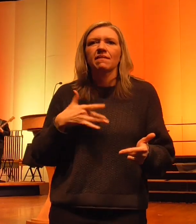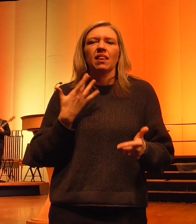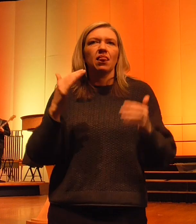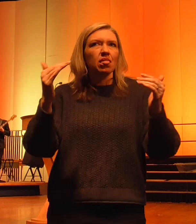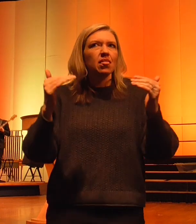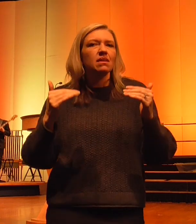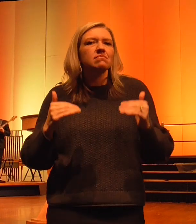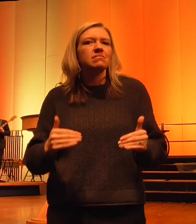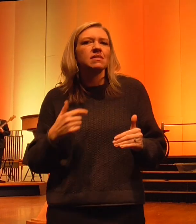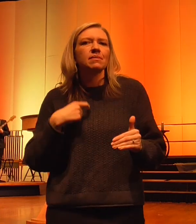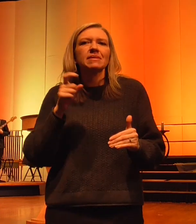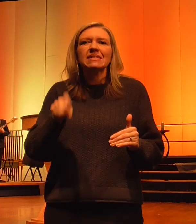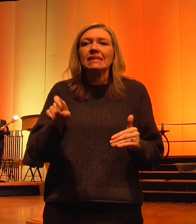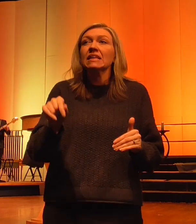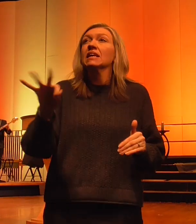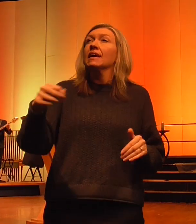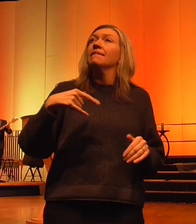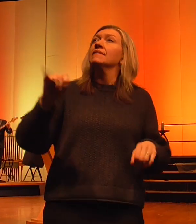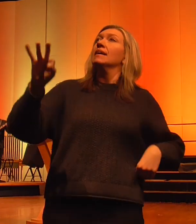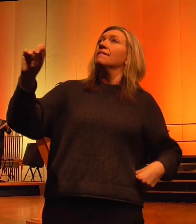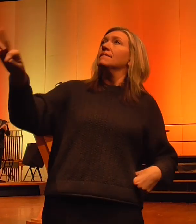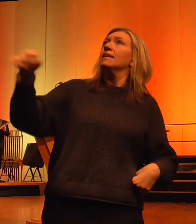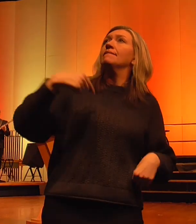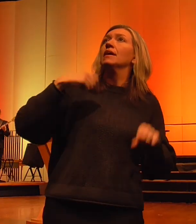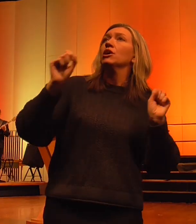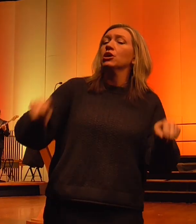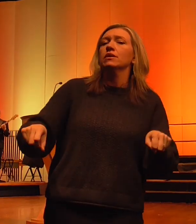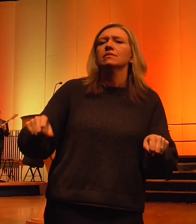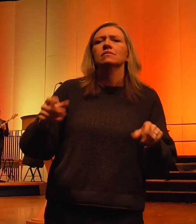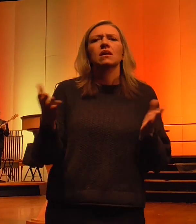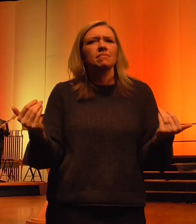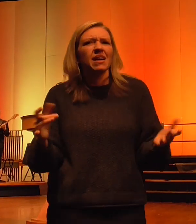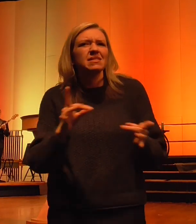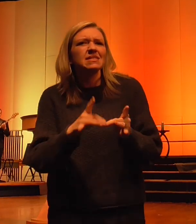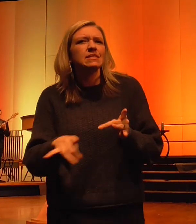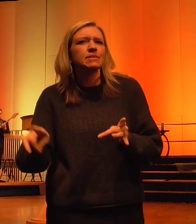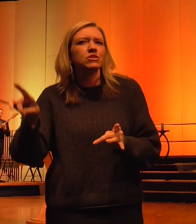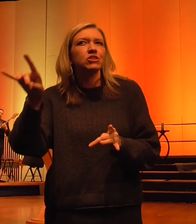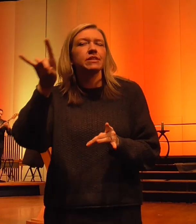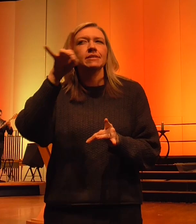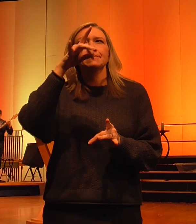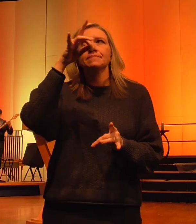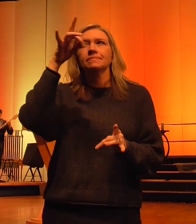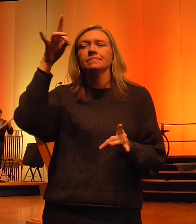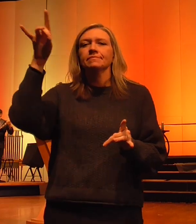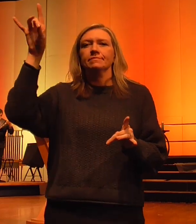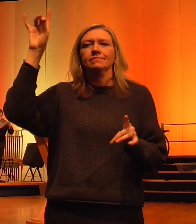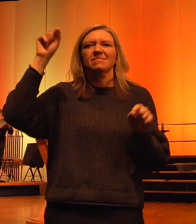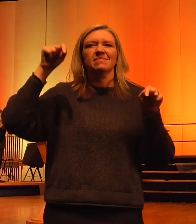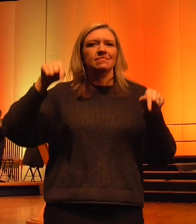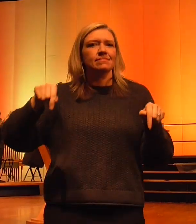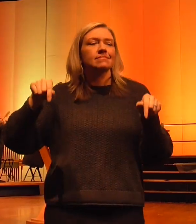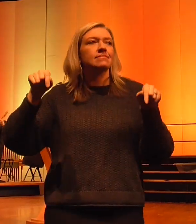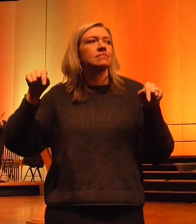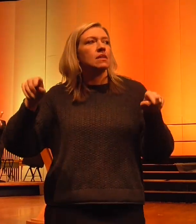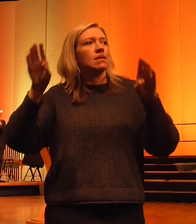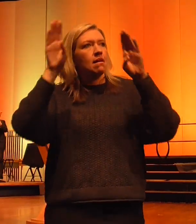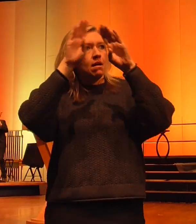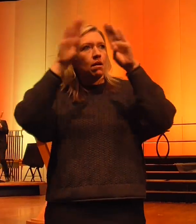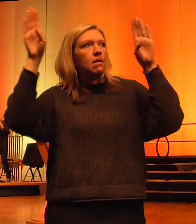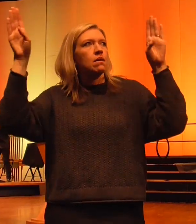in need. If I only could, come on, Jeremy. Spirit in